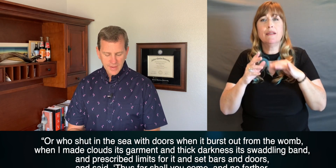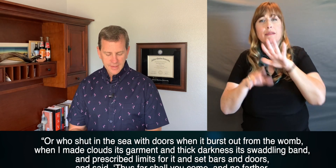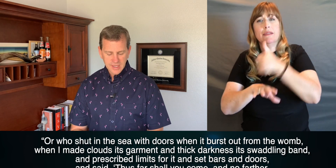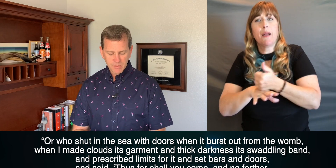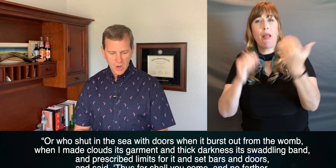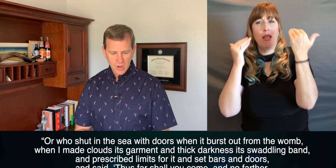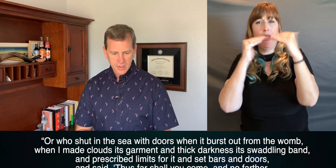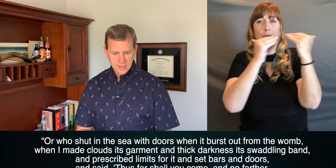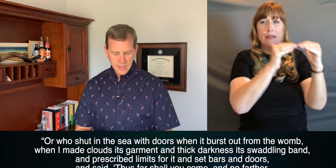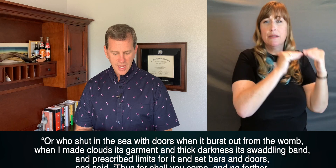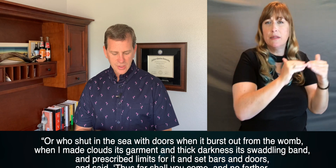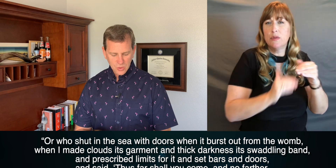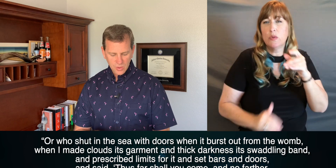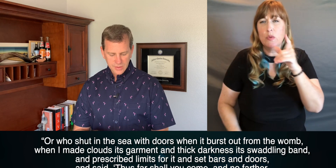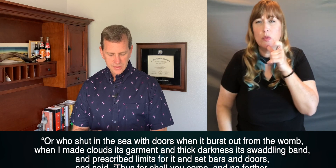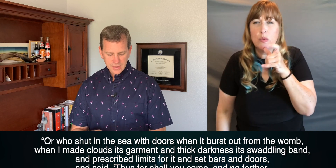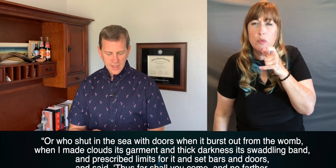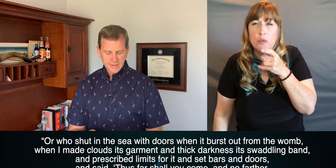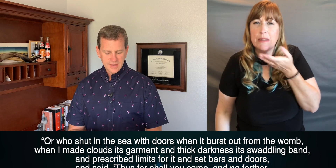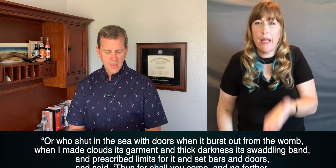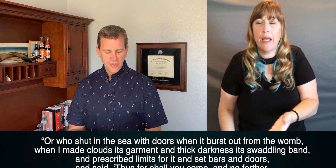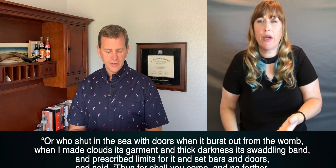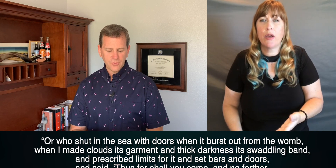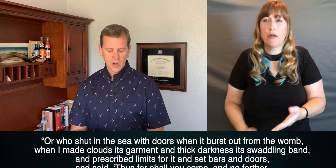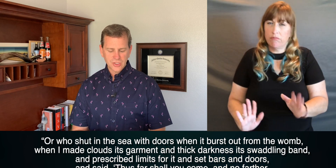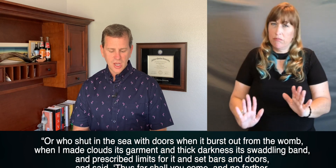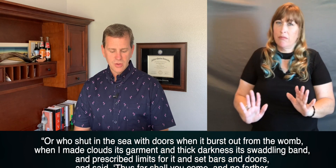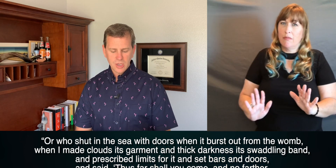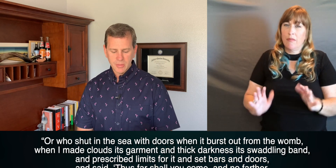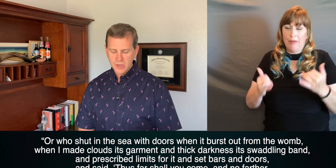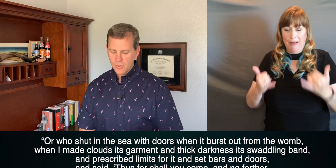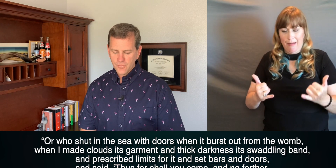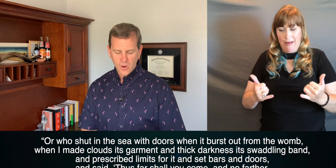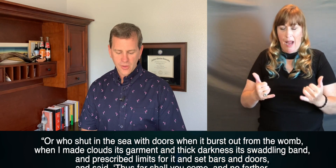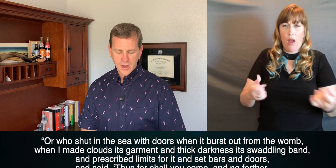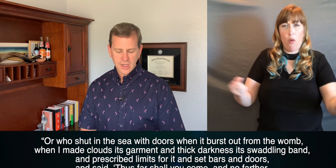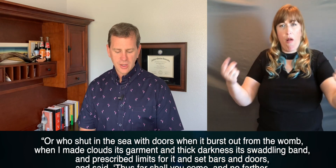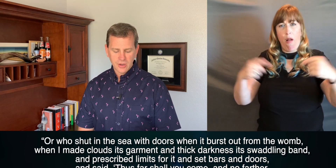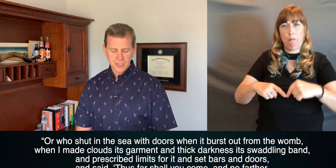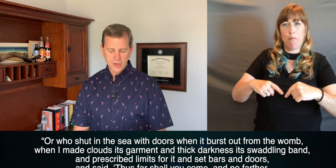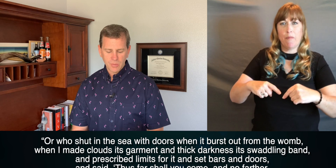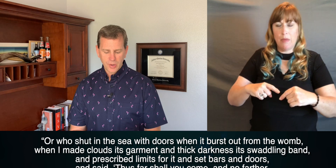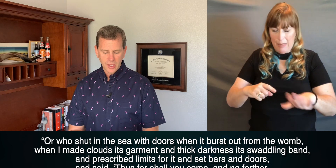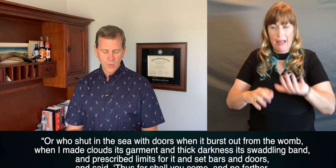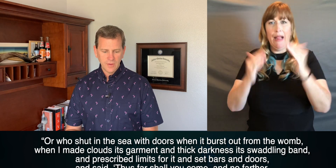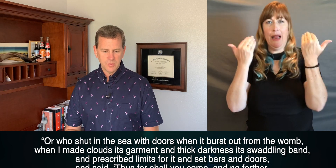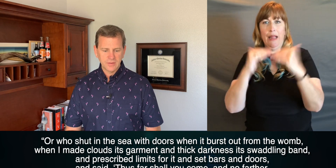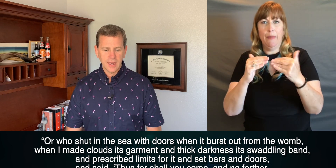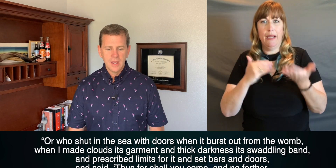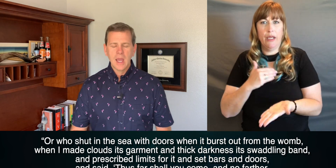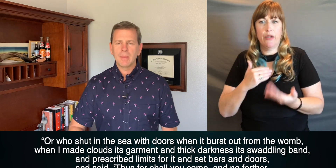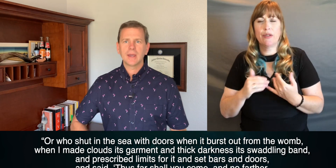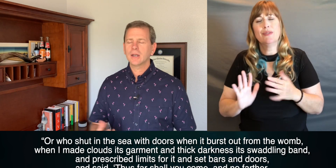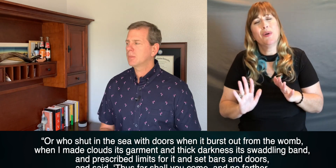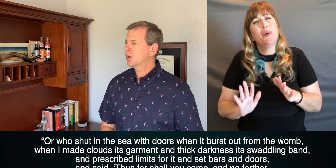it and set bars and doors and said, thus far shall you come and no farther, and here shall your proud ways be